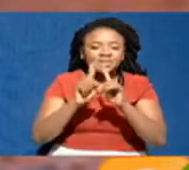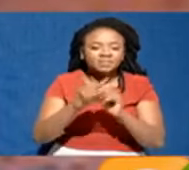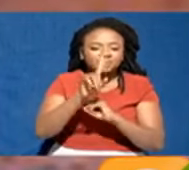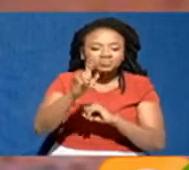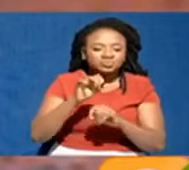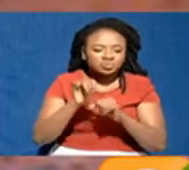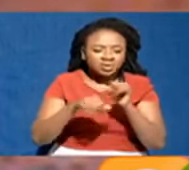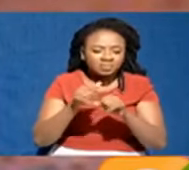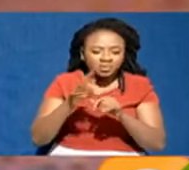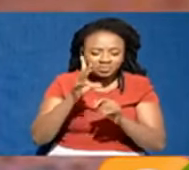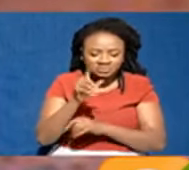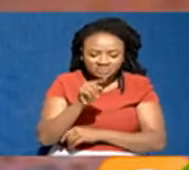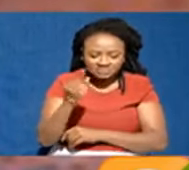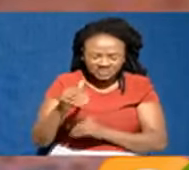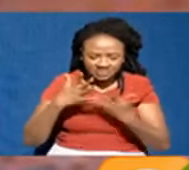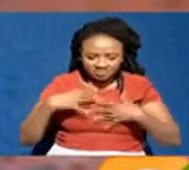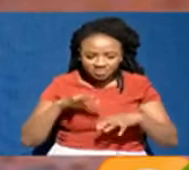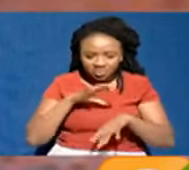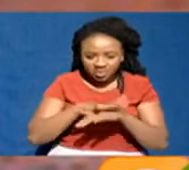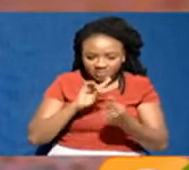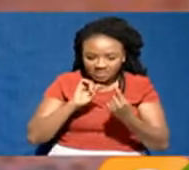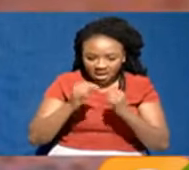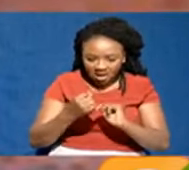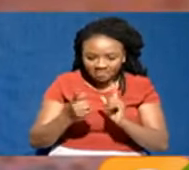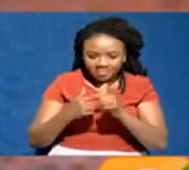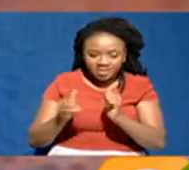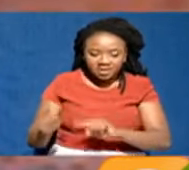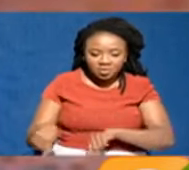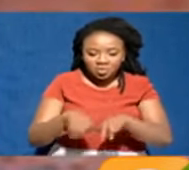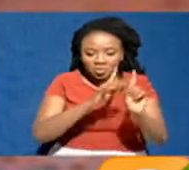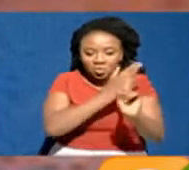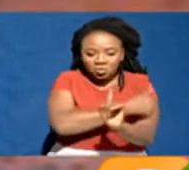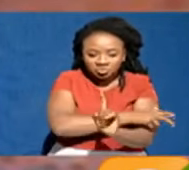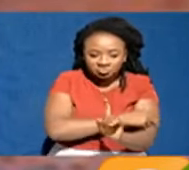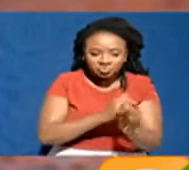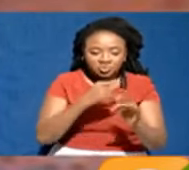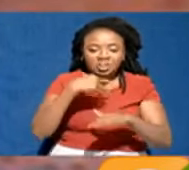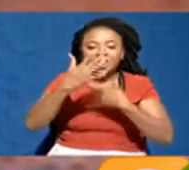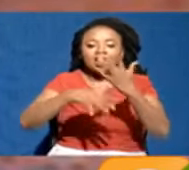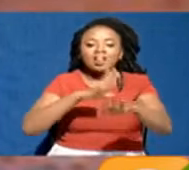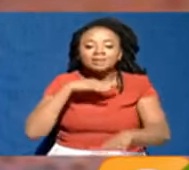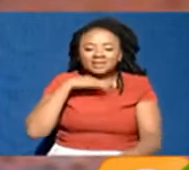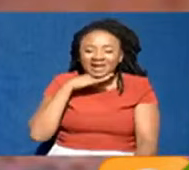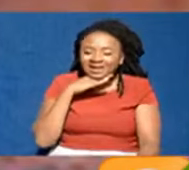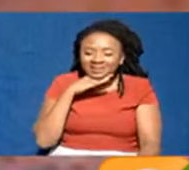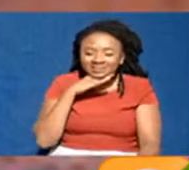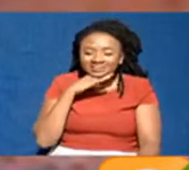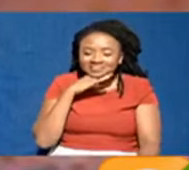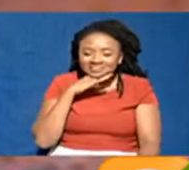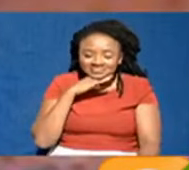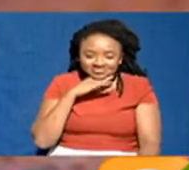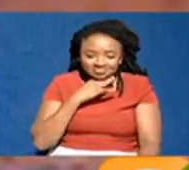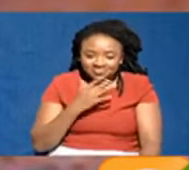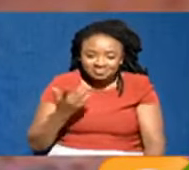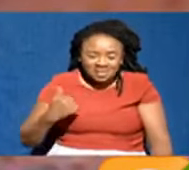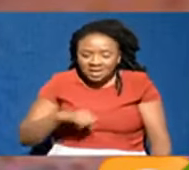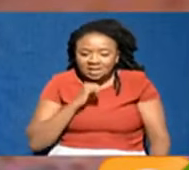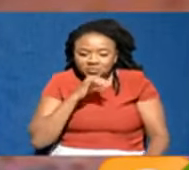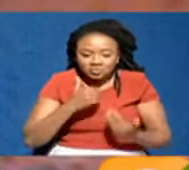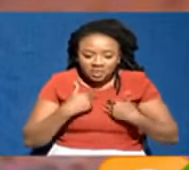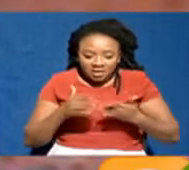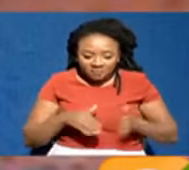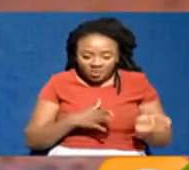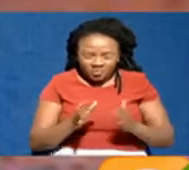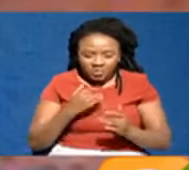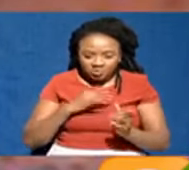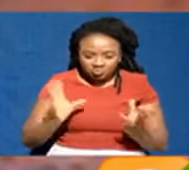of those that get injured and are taken into hospital and maybe die later? So we don't have a way of